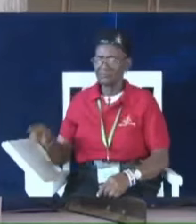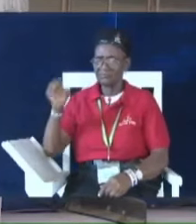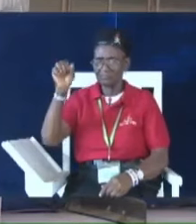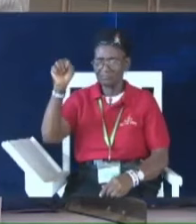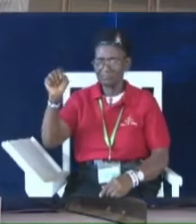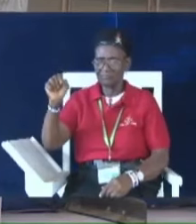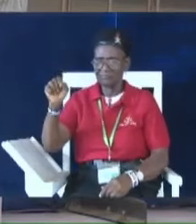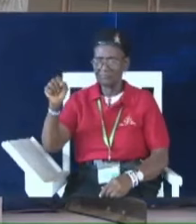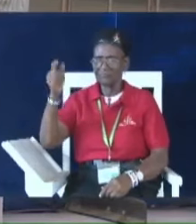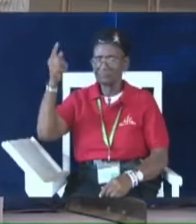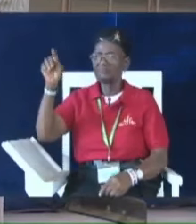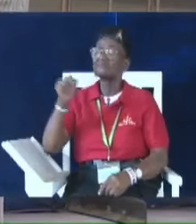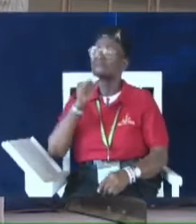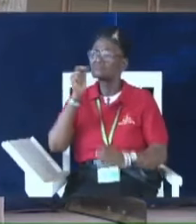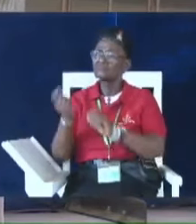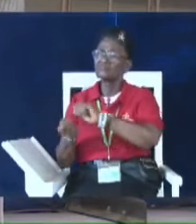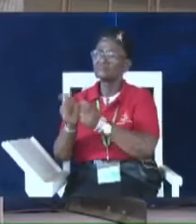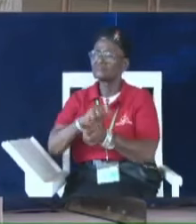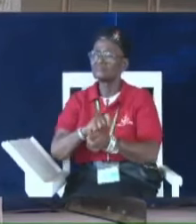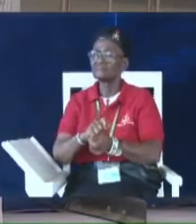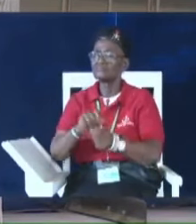the unchangeable changer,